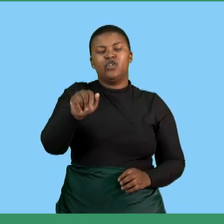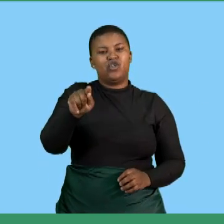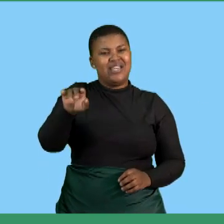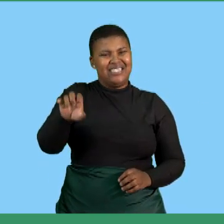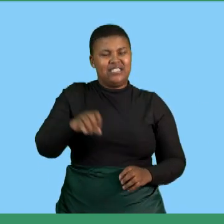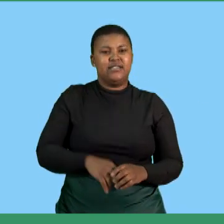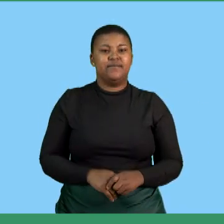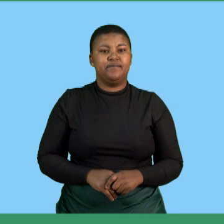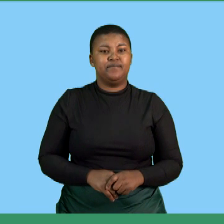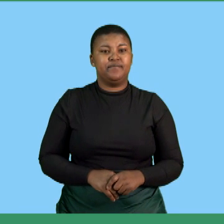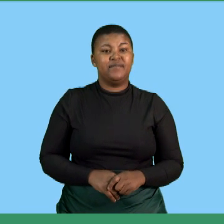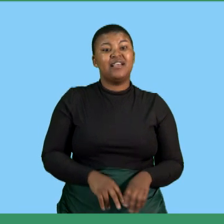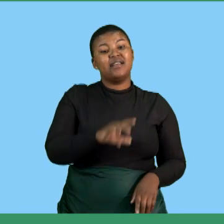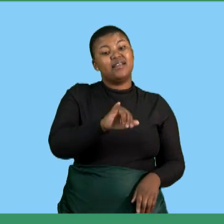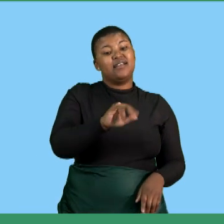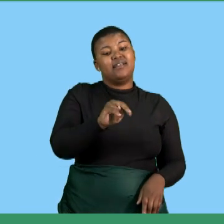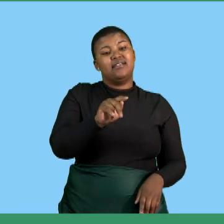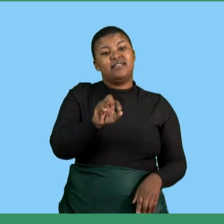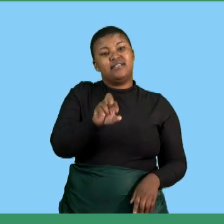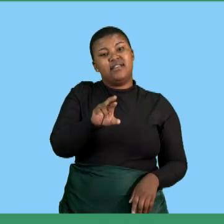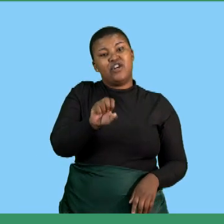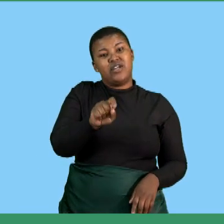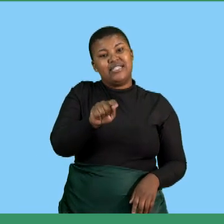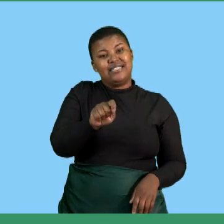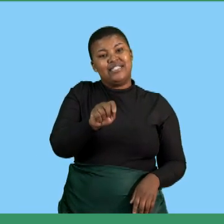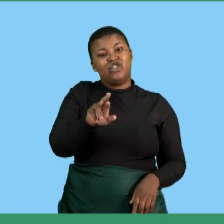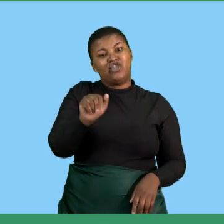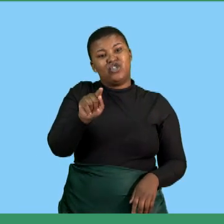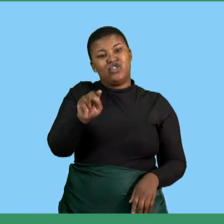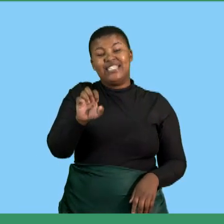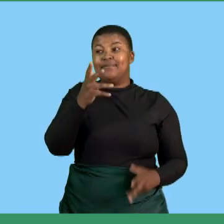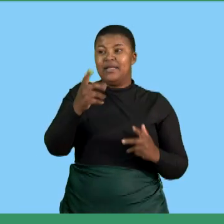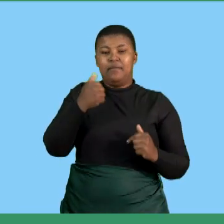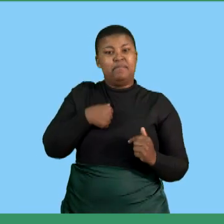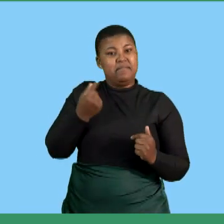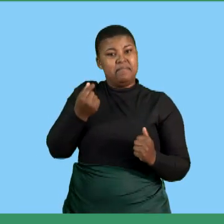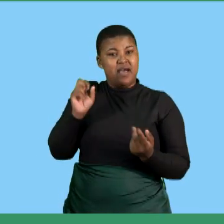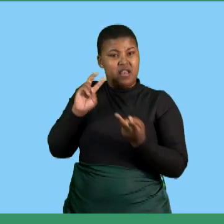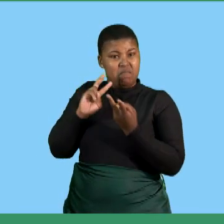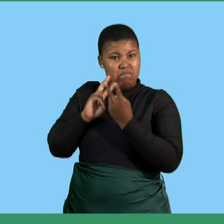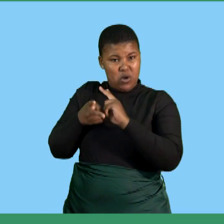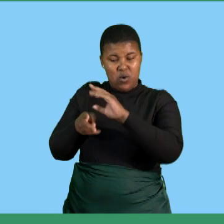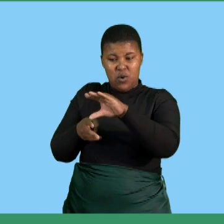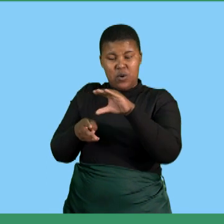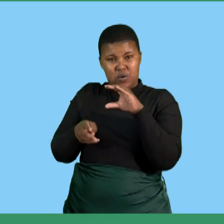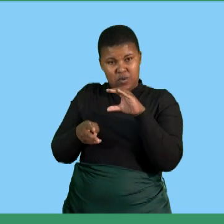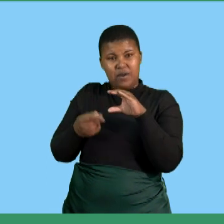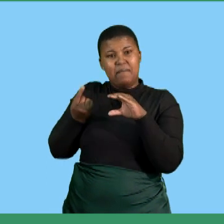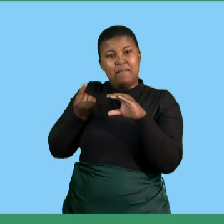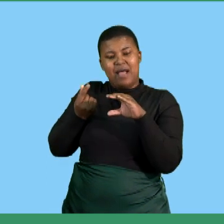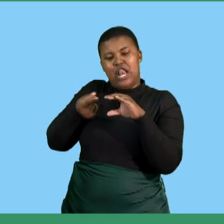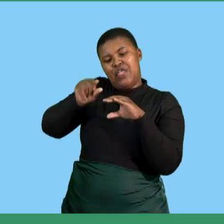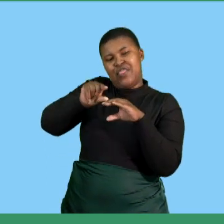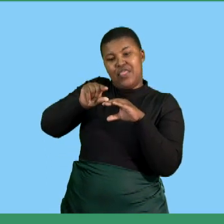rate. Interest rate is when you pay money back that you have loaned, and then you normally